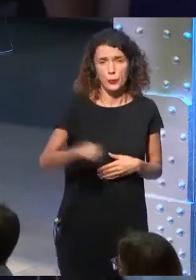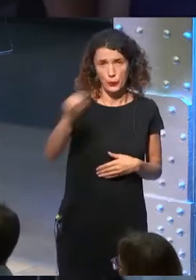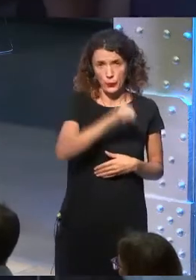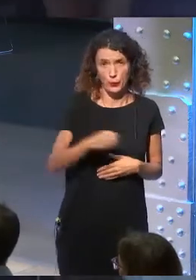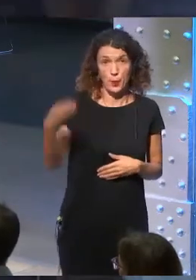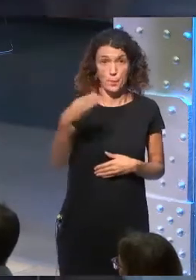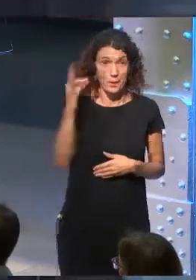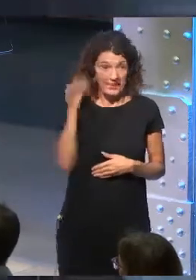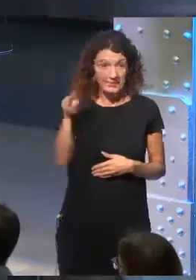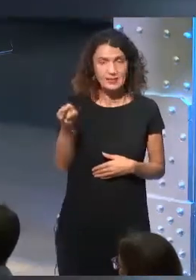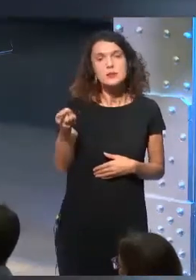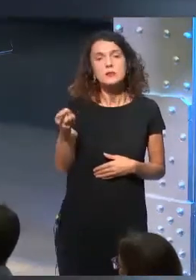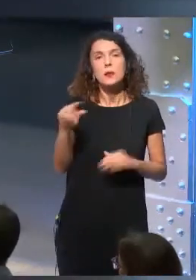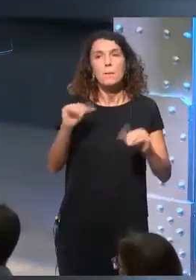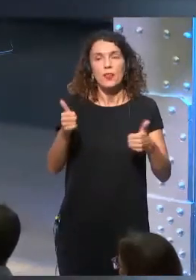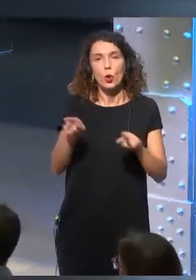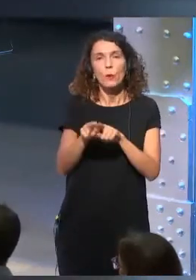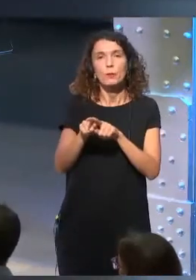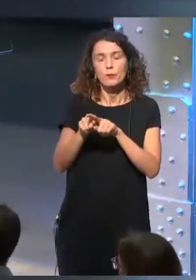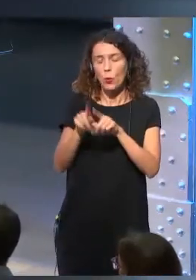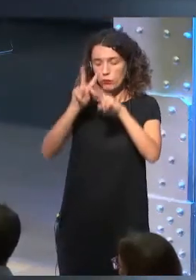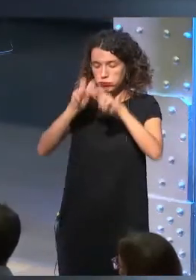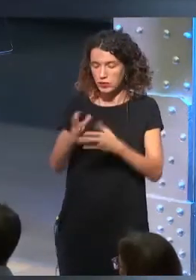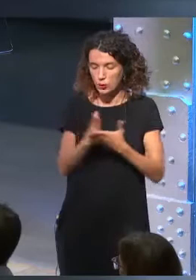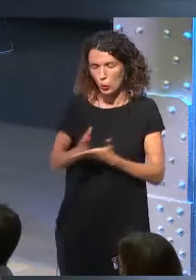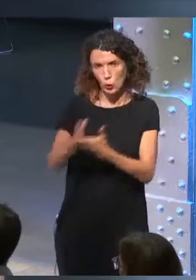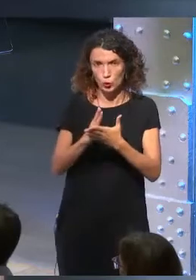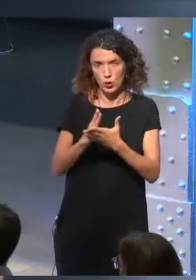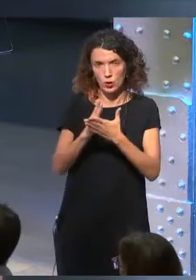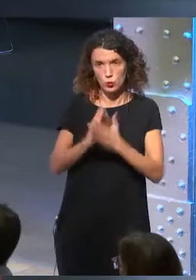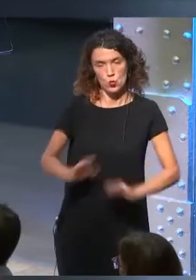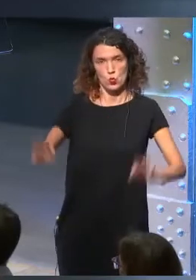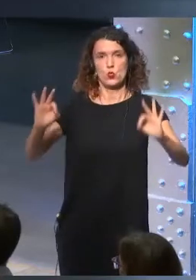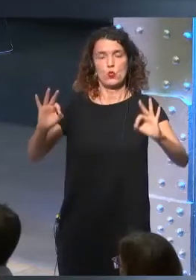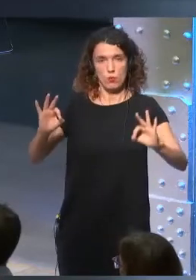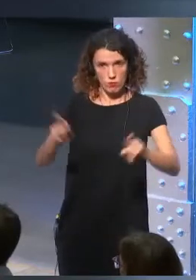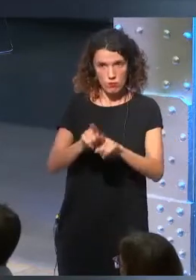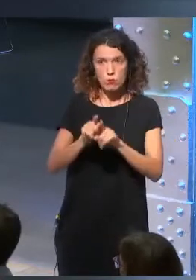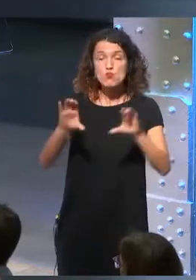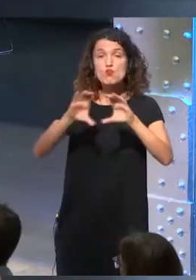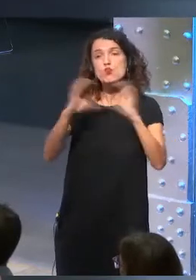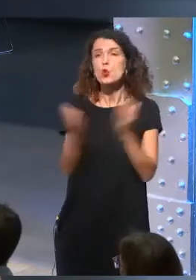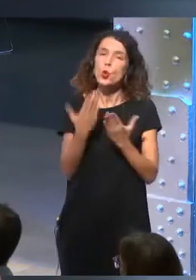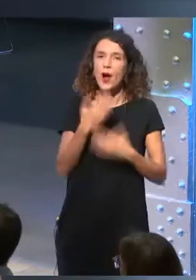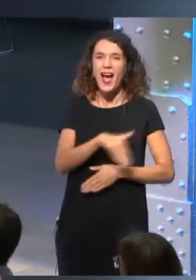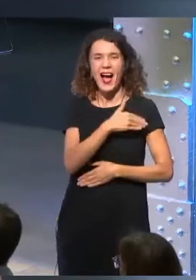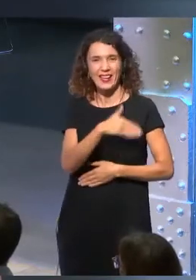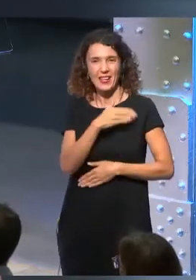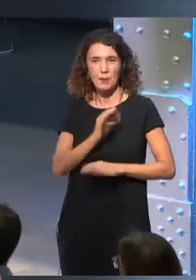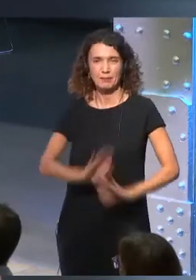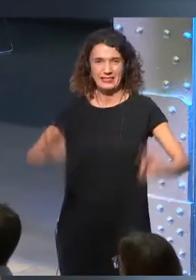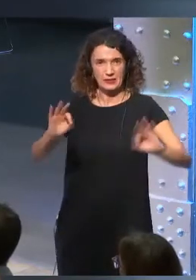but Mary Beard has been researching for many years in an academic world that